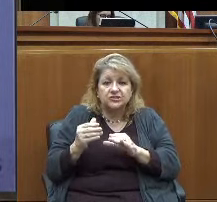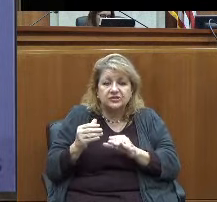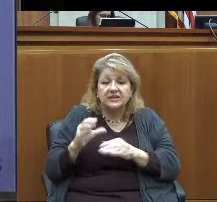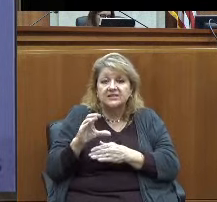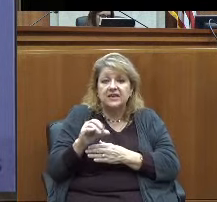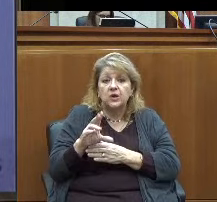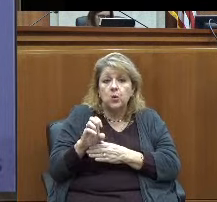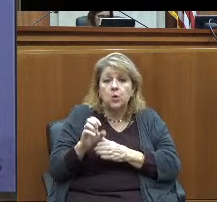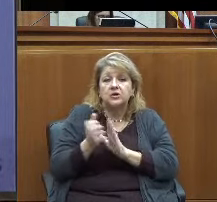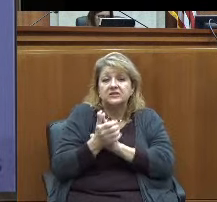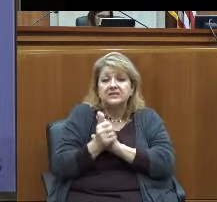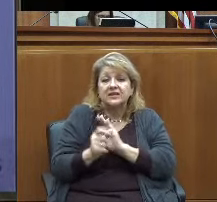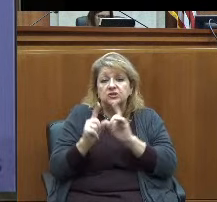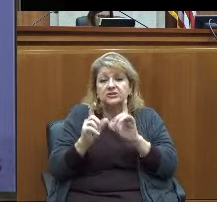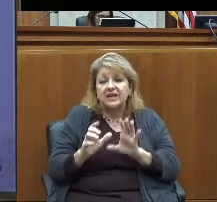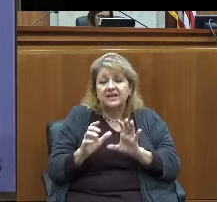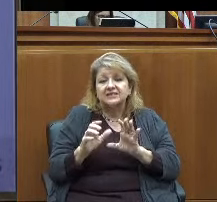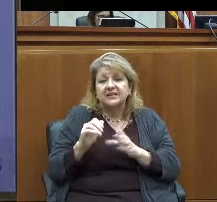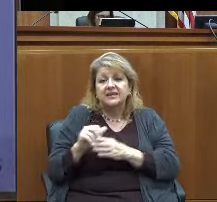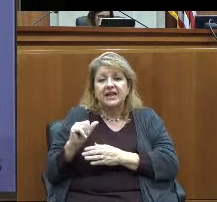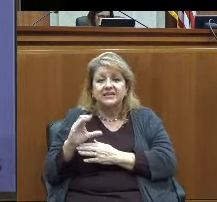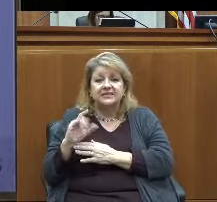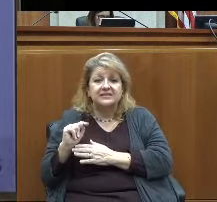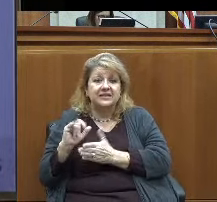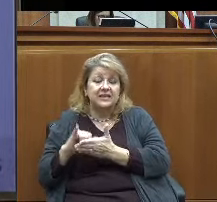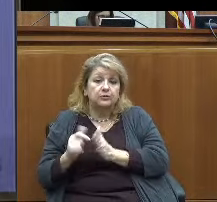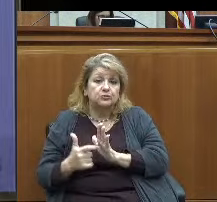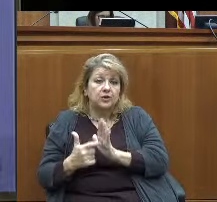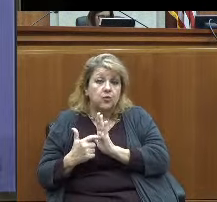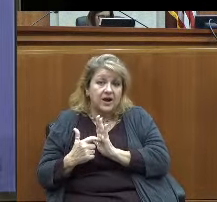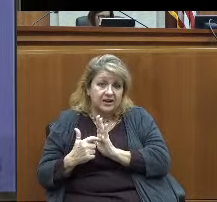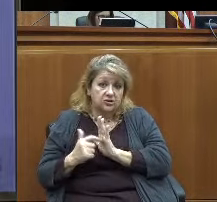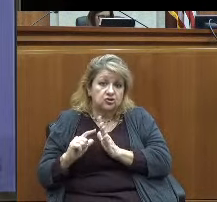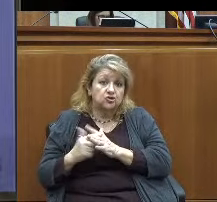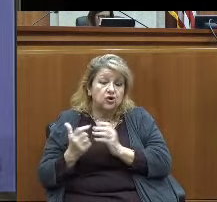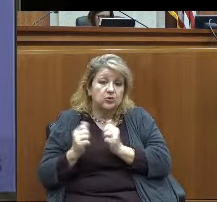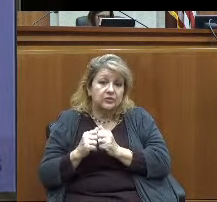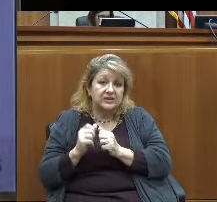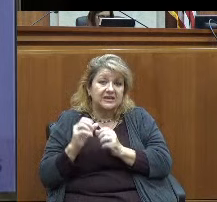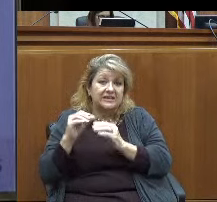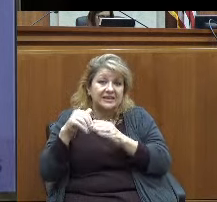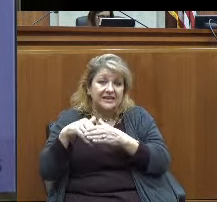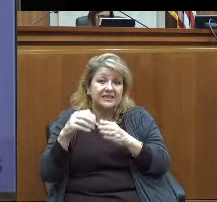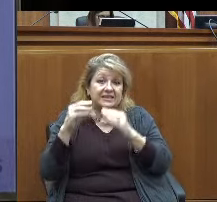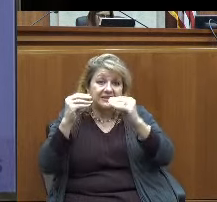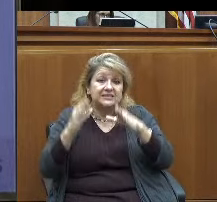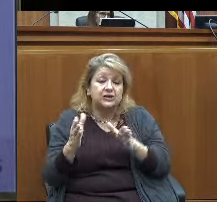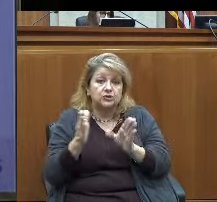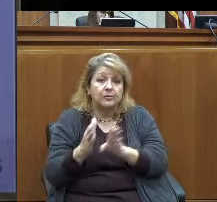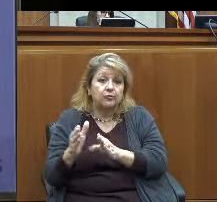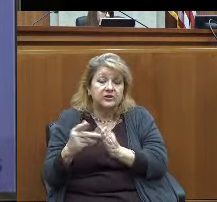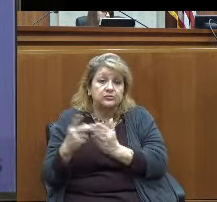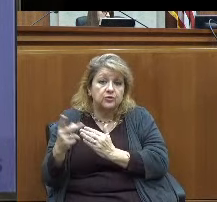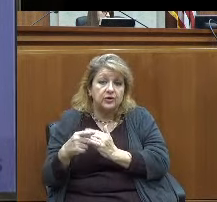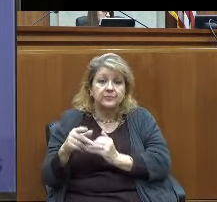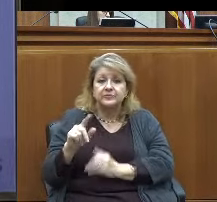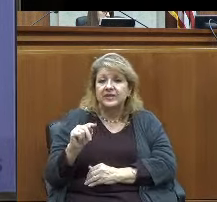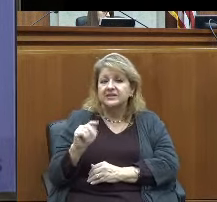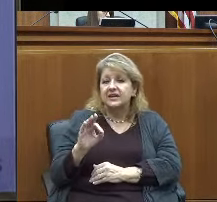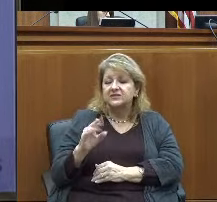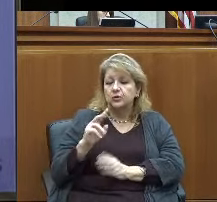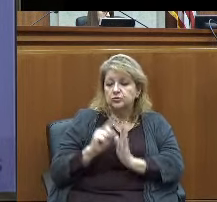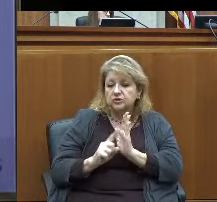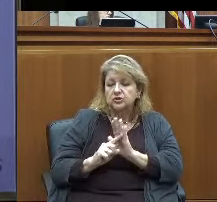core skills test similar to the ACT that was required to beginning a teacher preparation program. The task force reviewed data